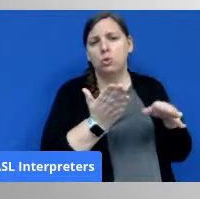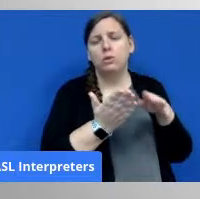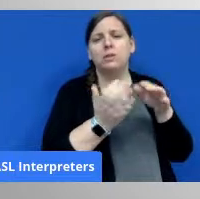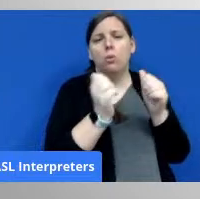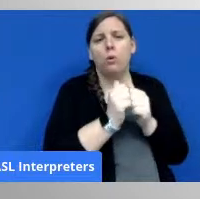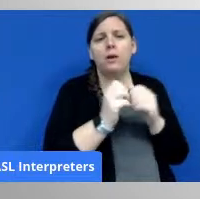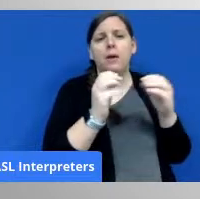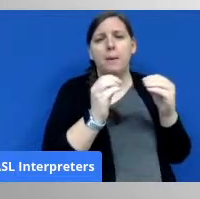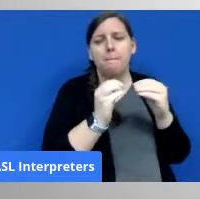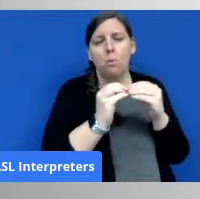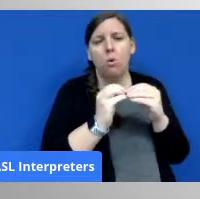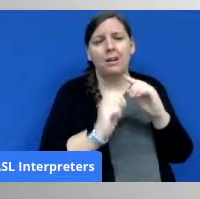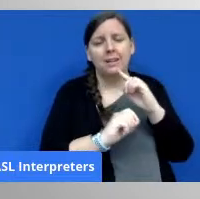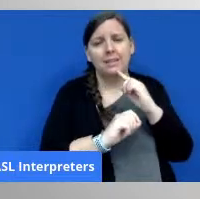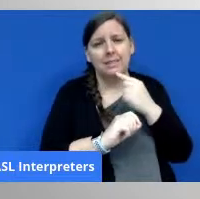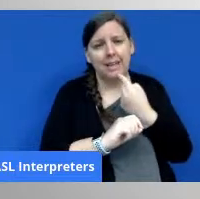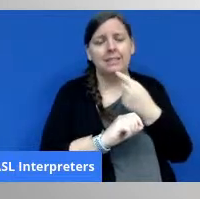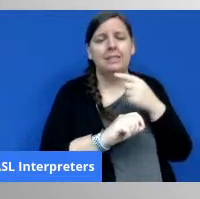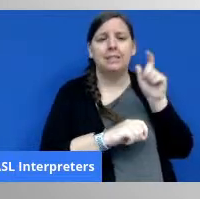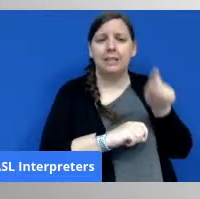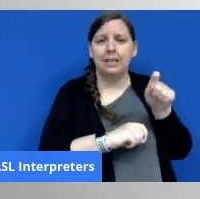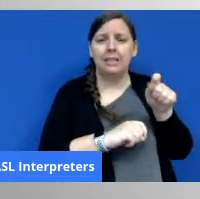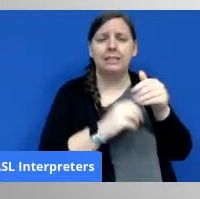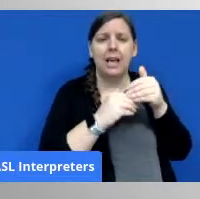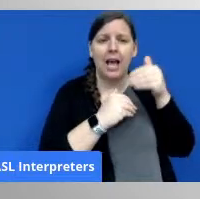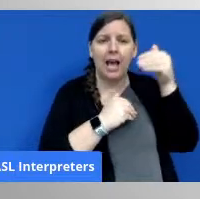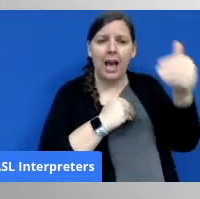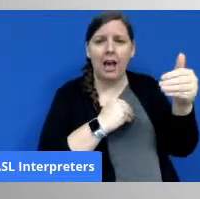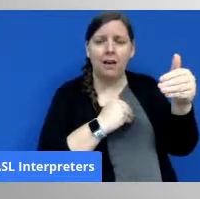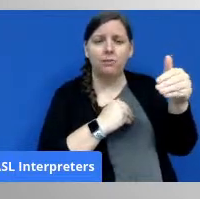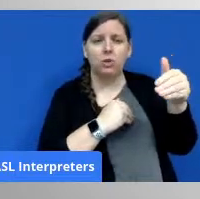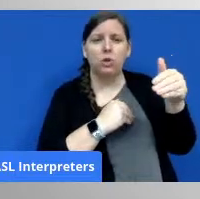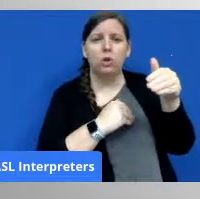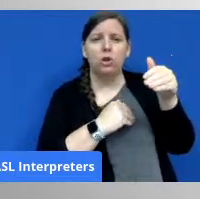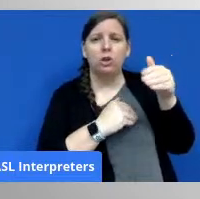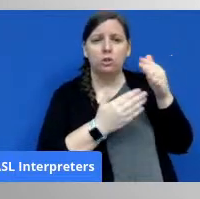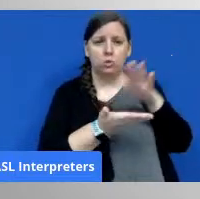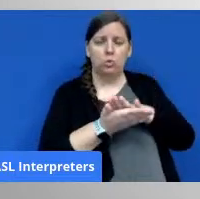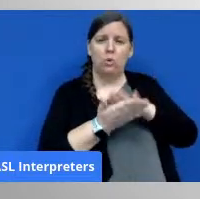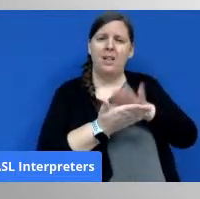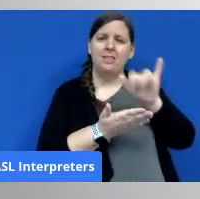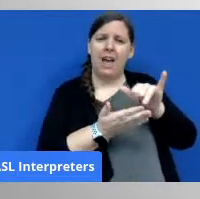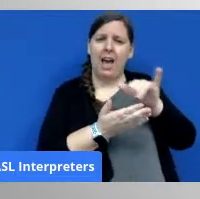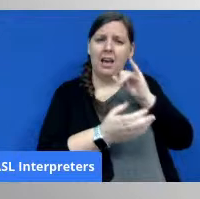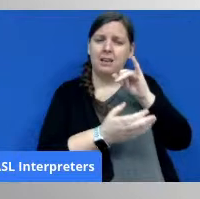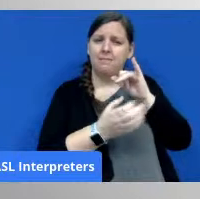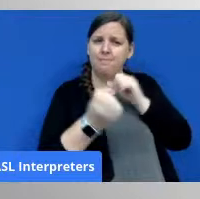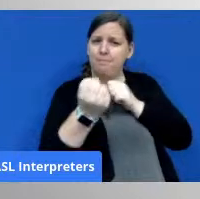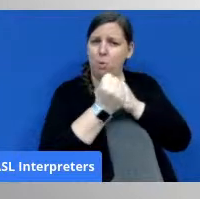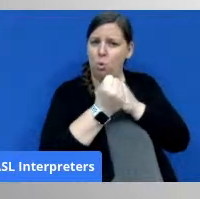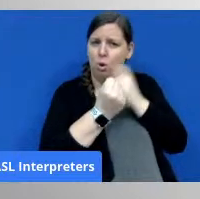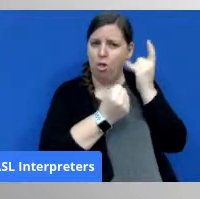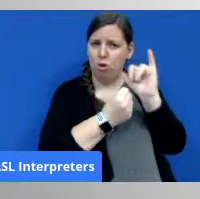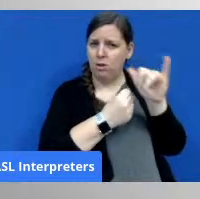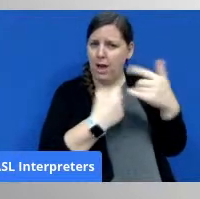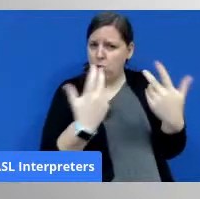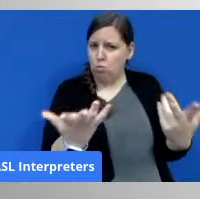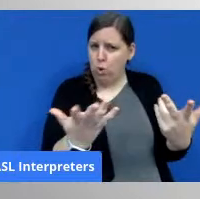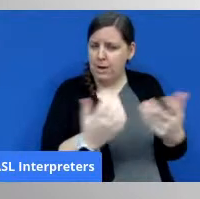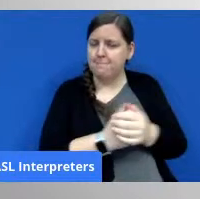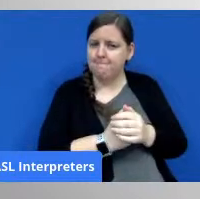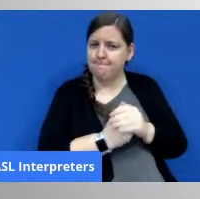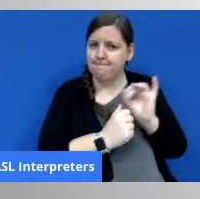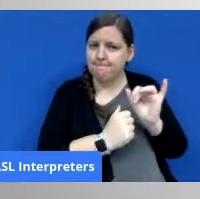needs after school, what did that support look like? And I think that would be the same thing with